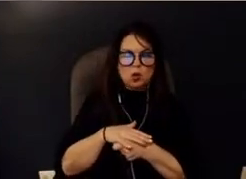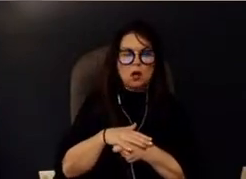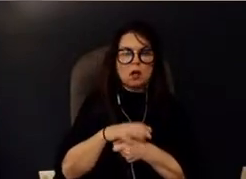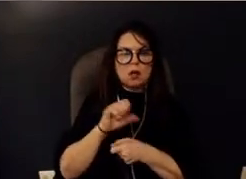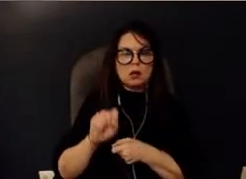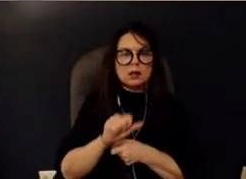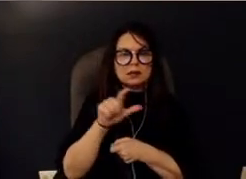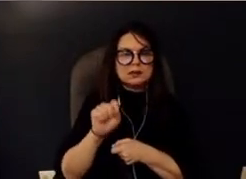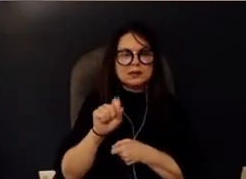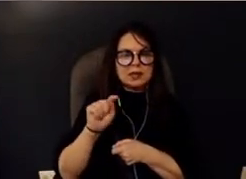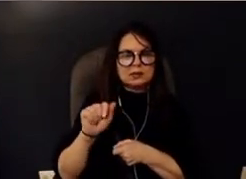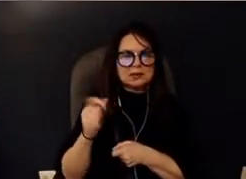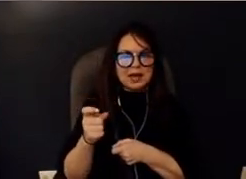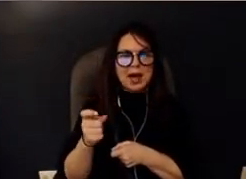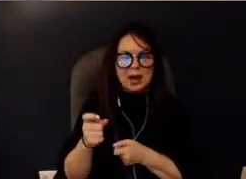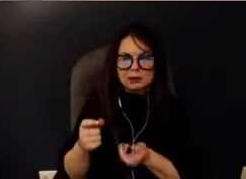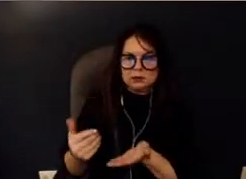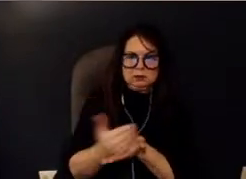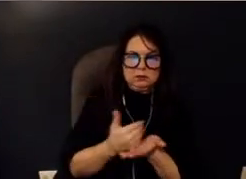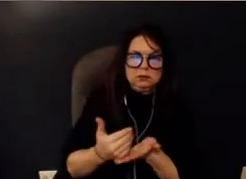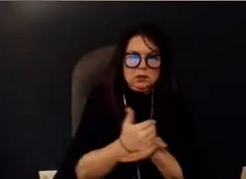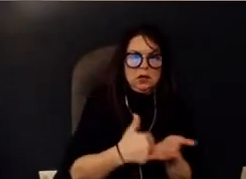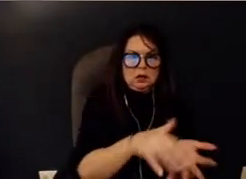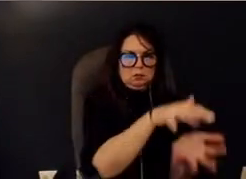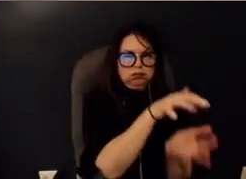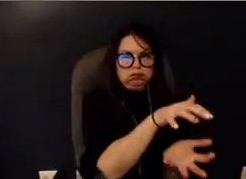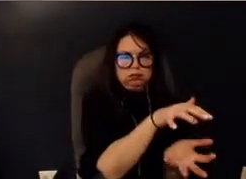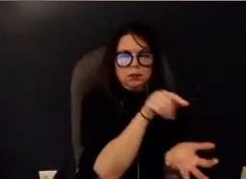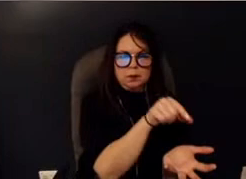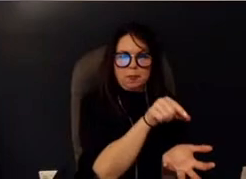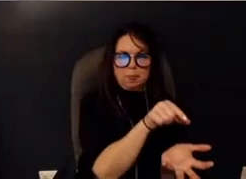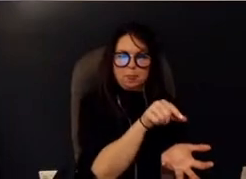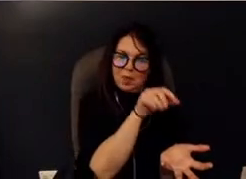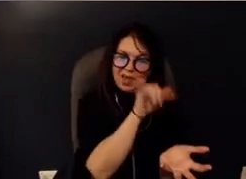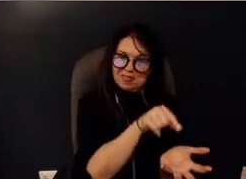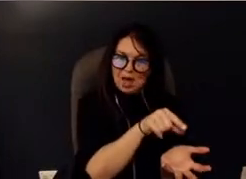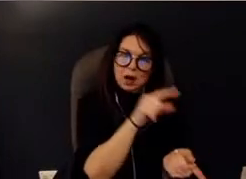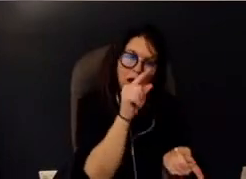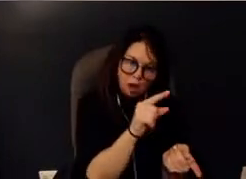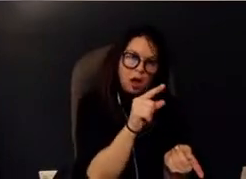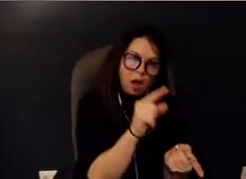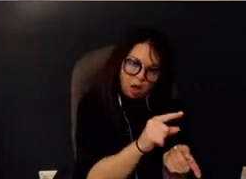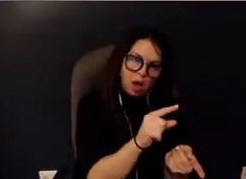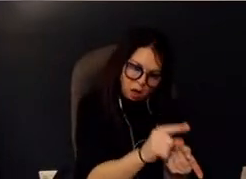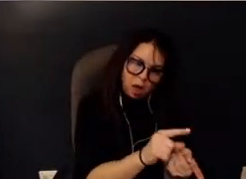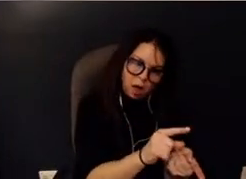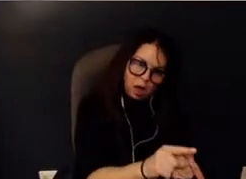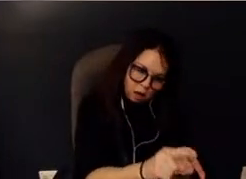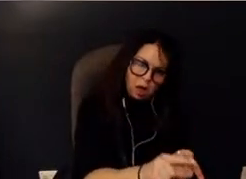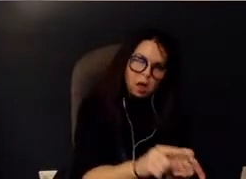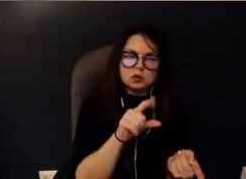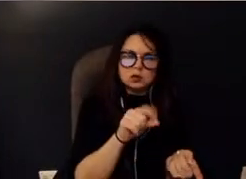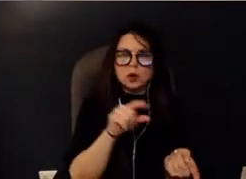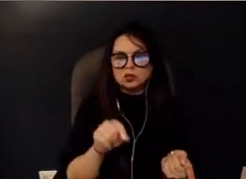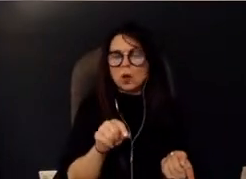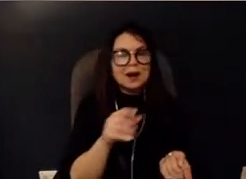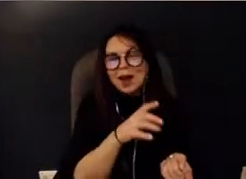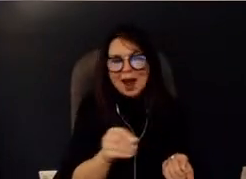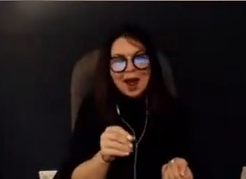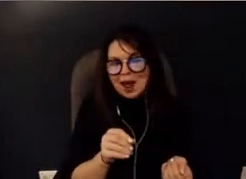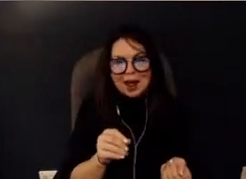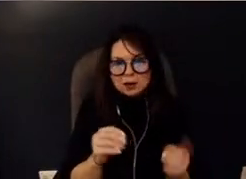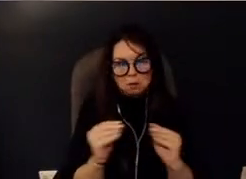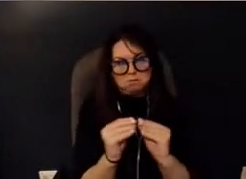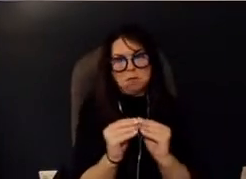largest revenue source that has taken a hit in 2020 and will continue to sustain a hit in 2021.